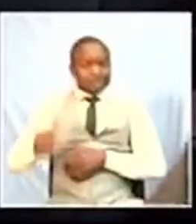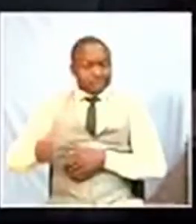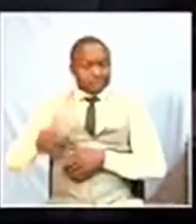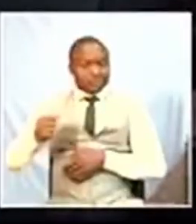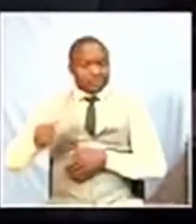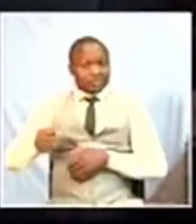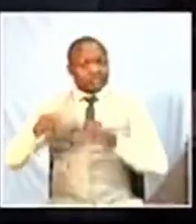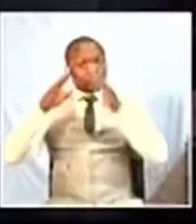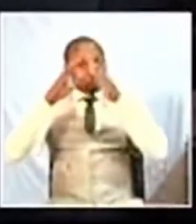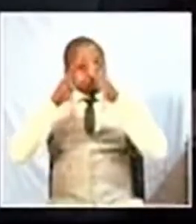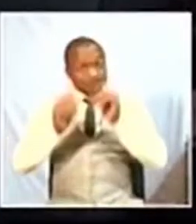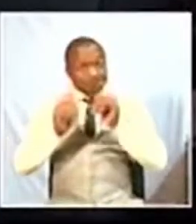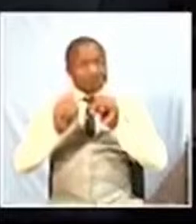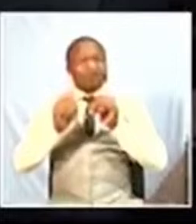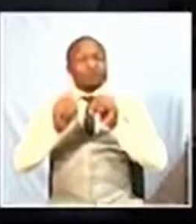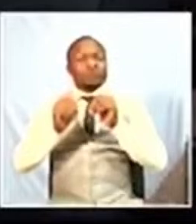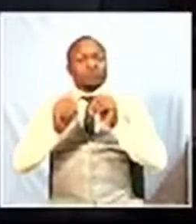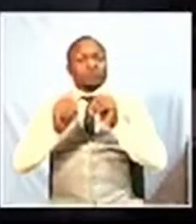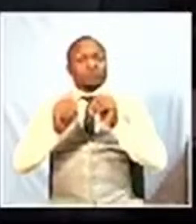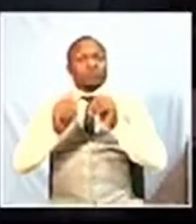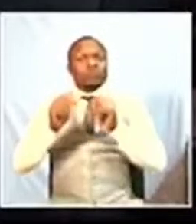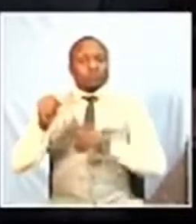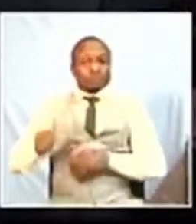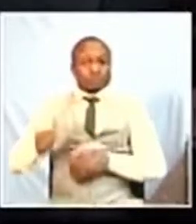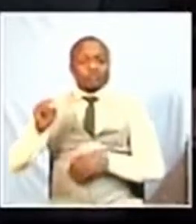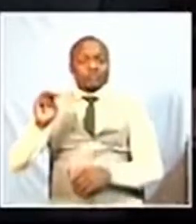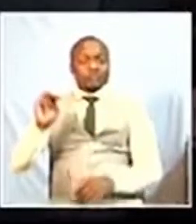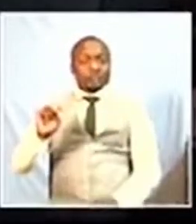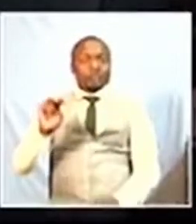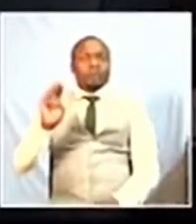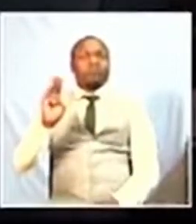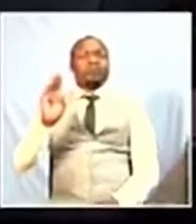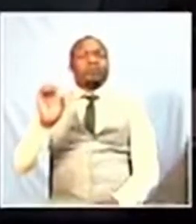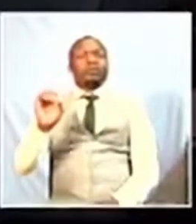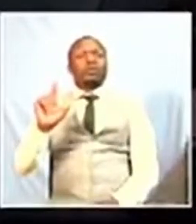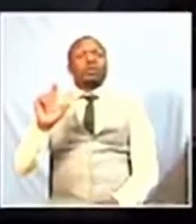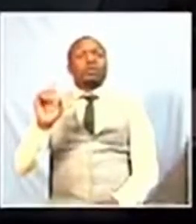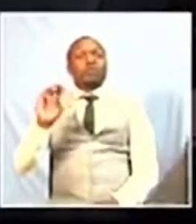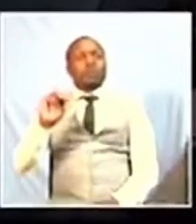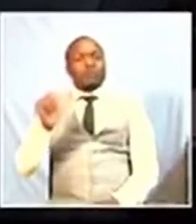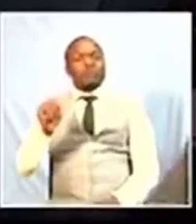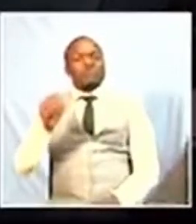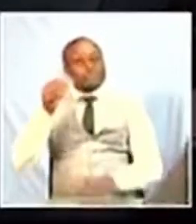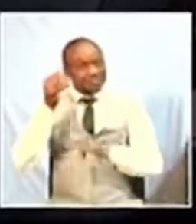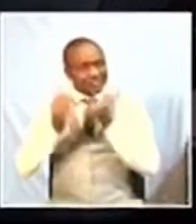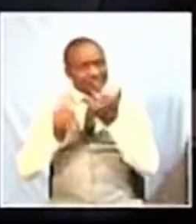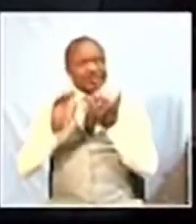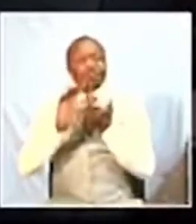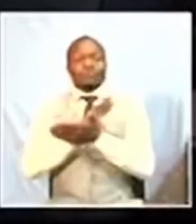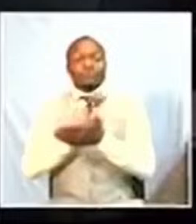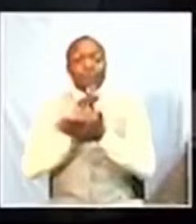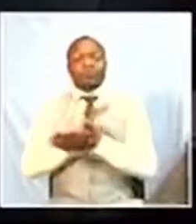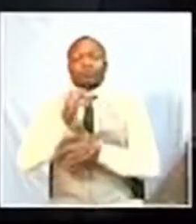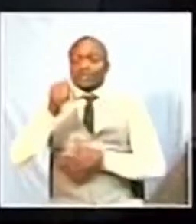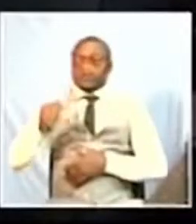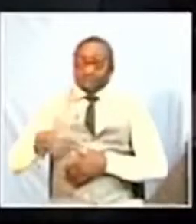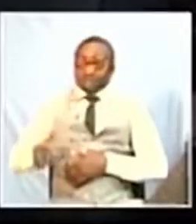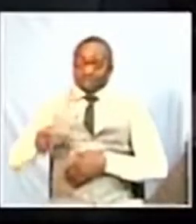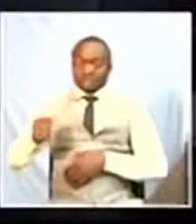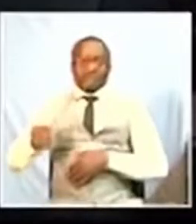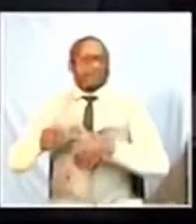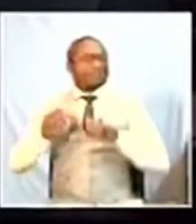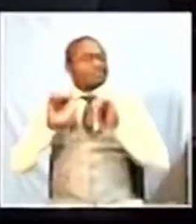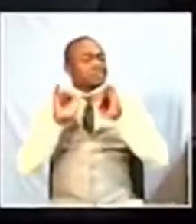Mboloma done like yesterday, so that our chiefs will live